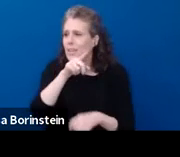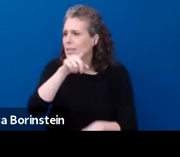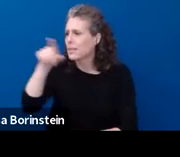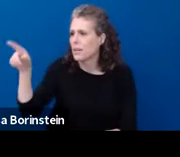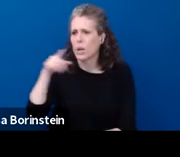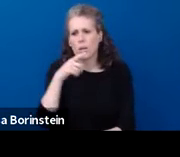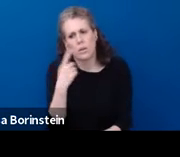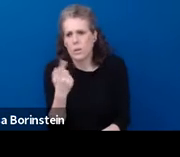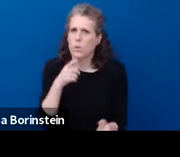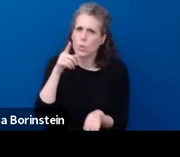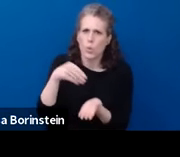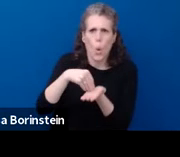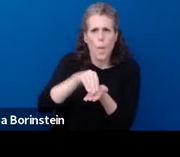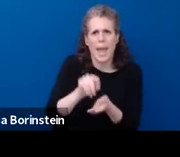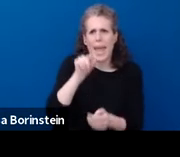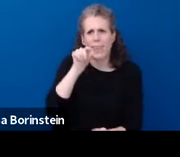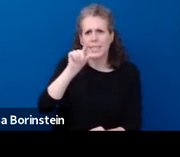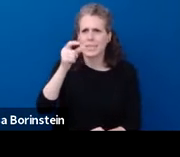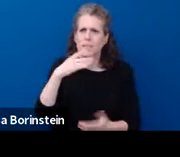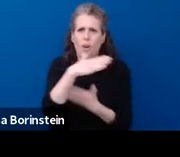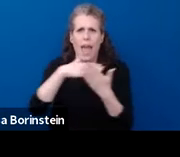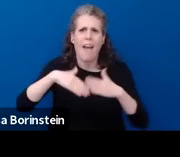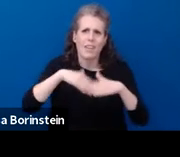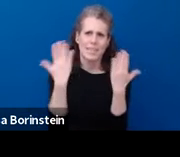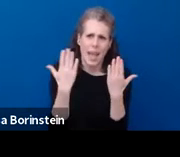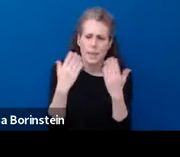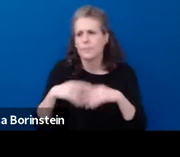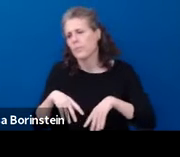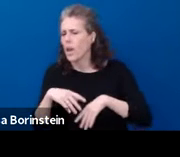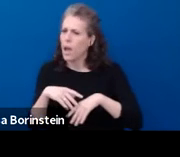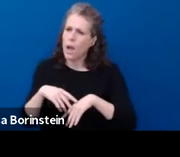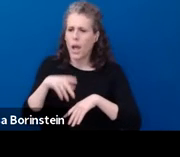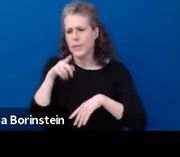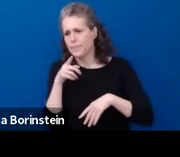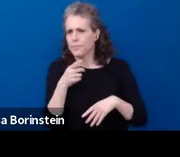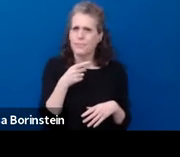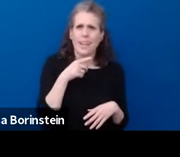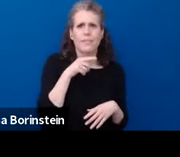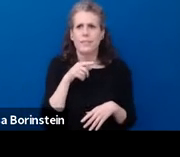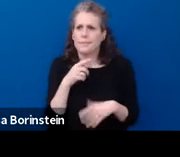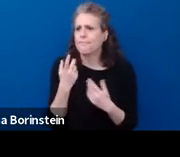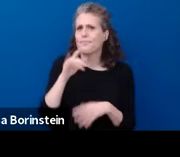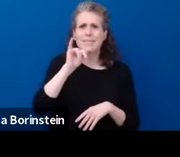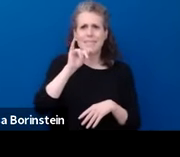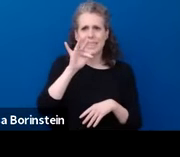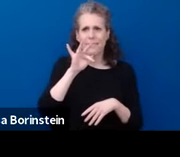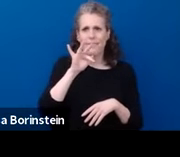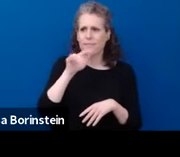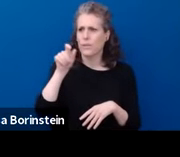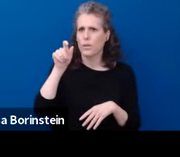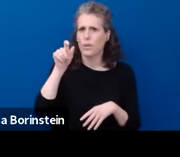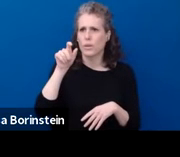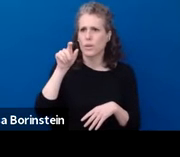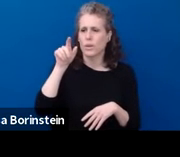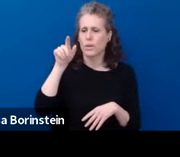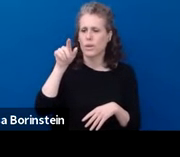pay, this much for half a day. This is how it would work if you are lending someone from this